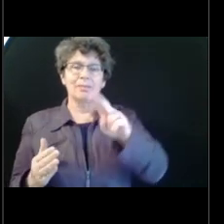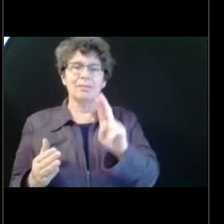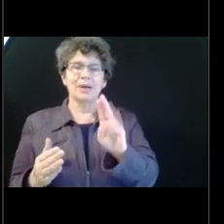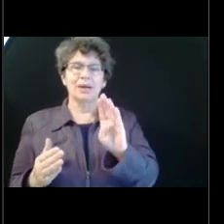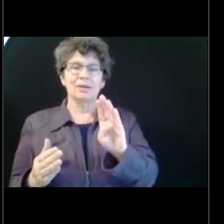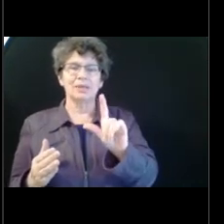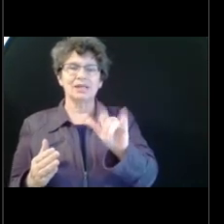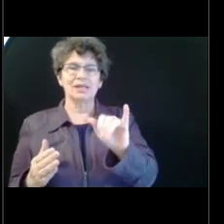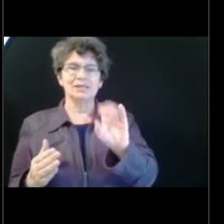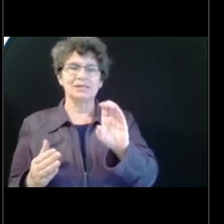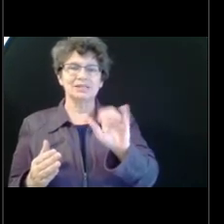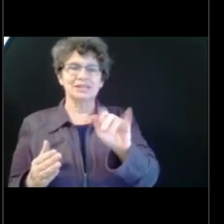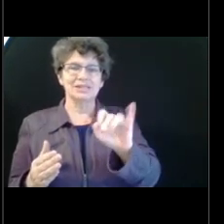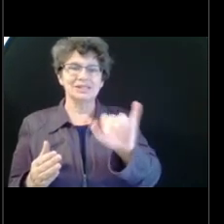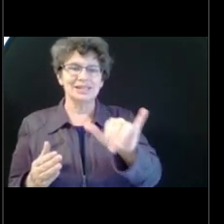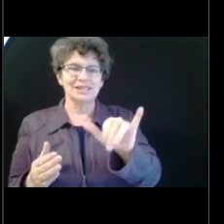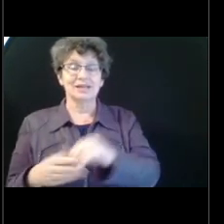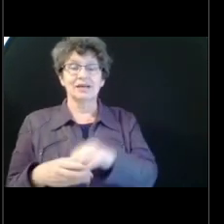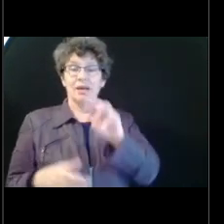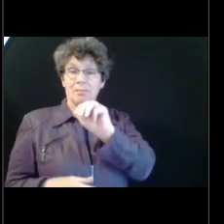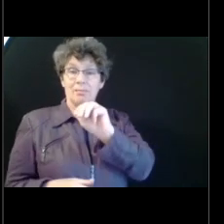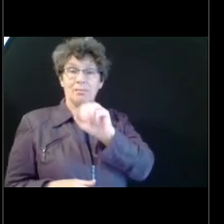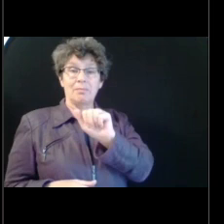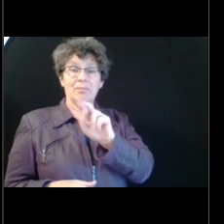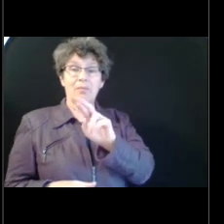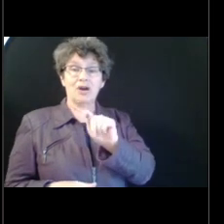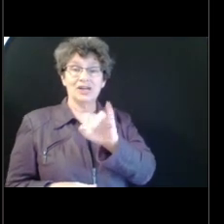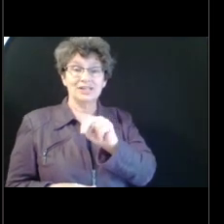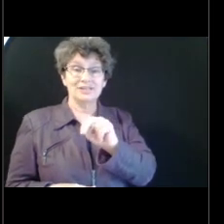reality and became media darlings.